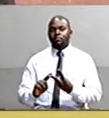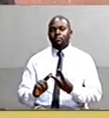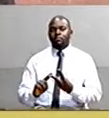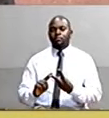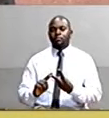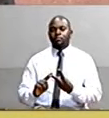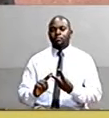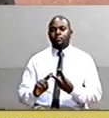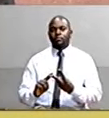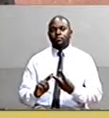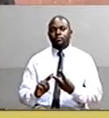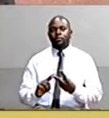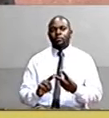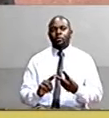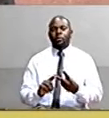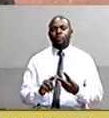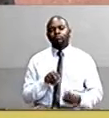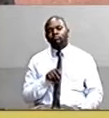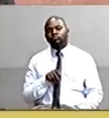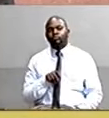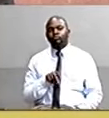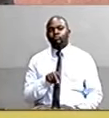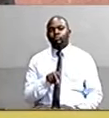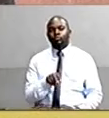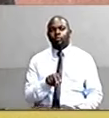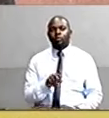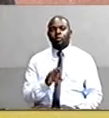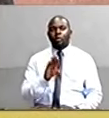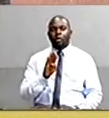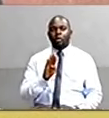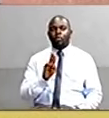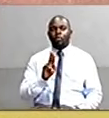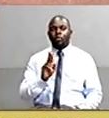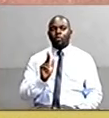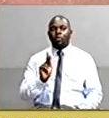Then we drove to Bukatira,